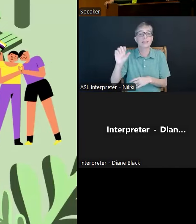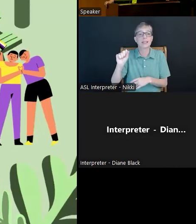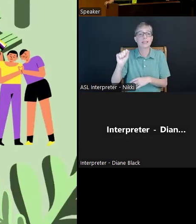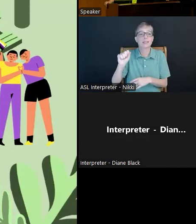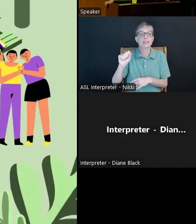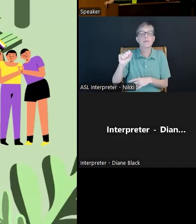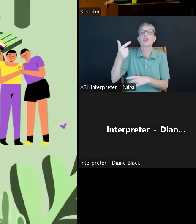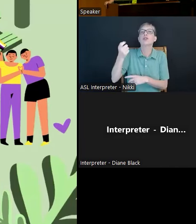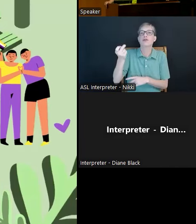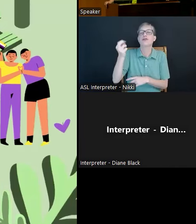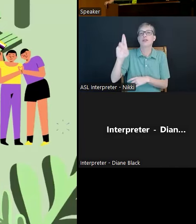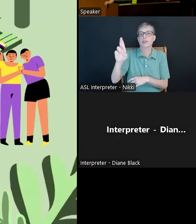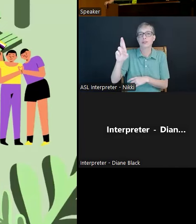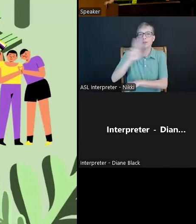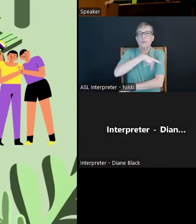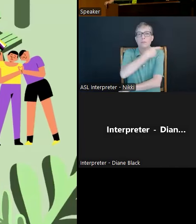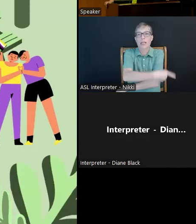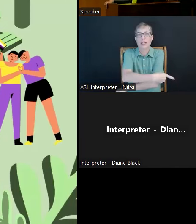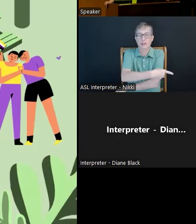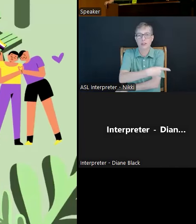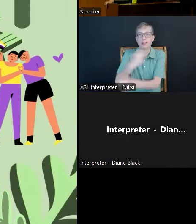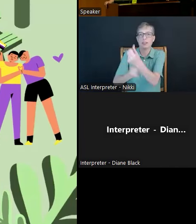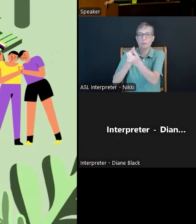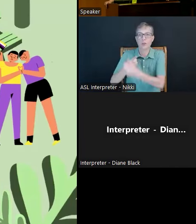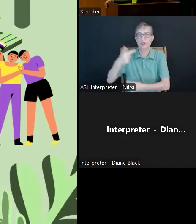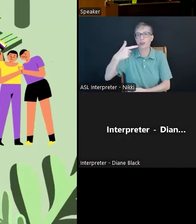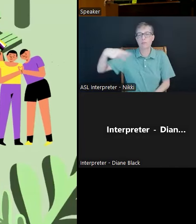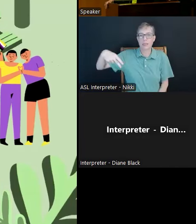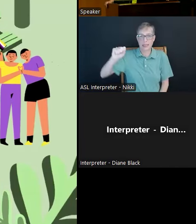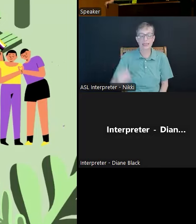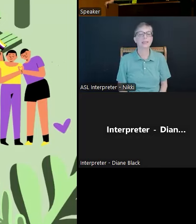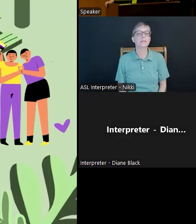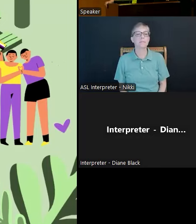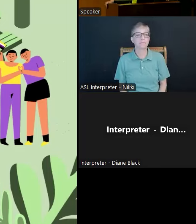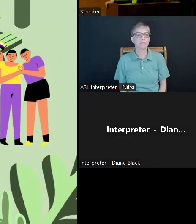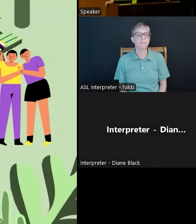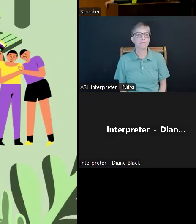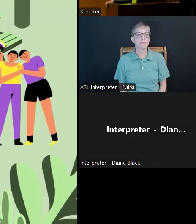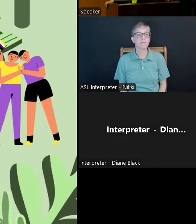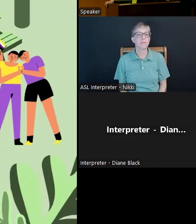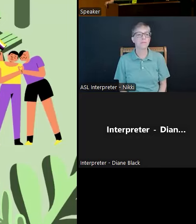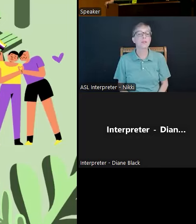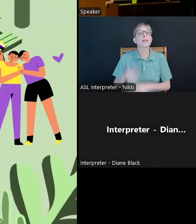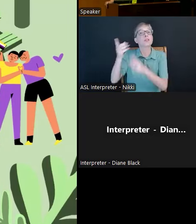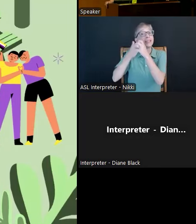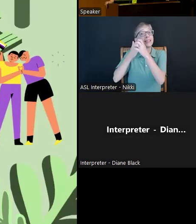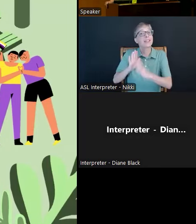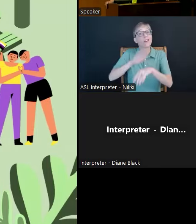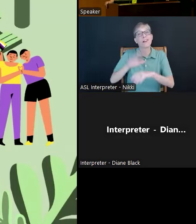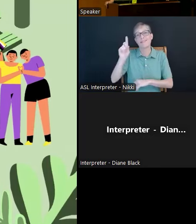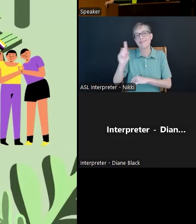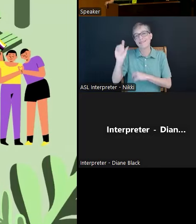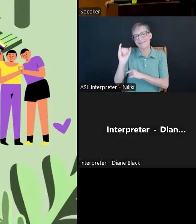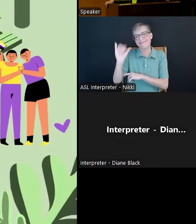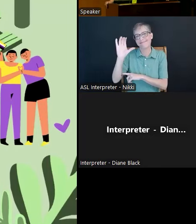Patient Support. And we're excited to have her here. She's also one of our leaders on our DICE board. So we